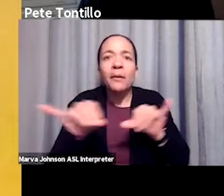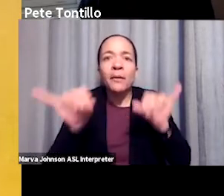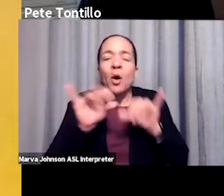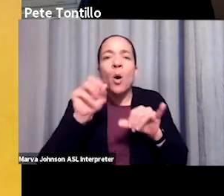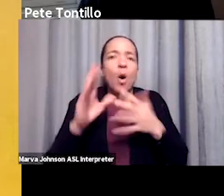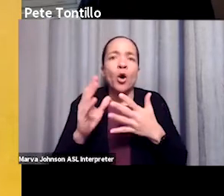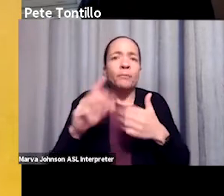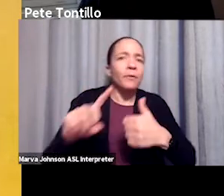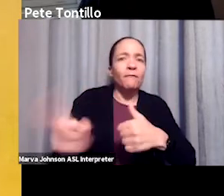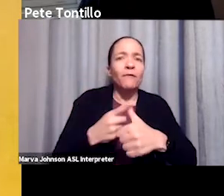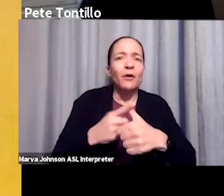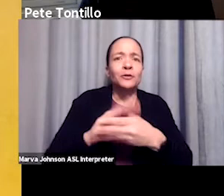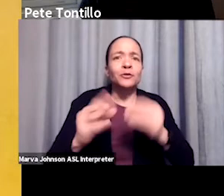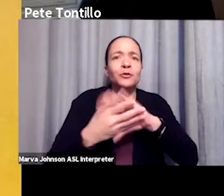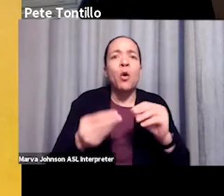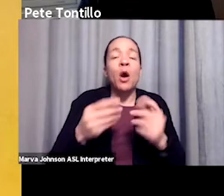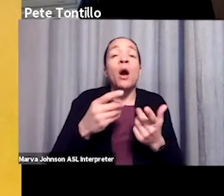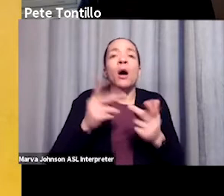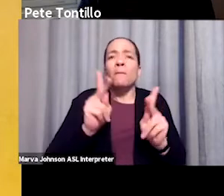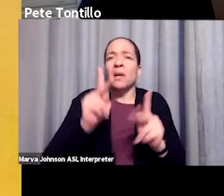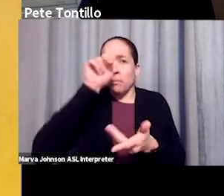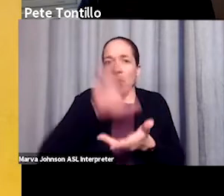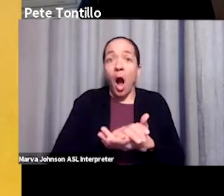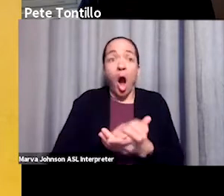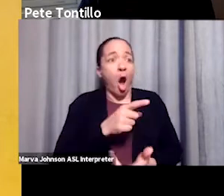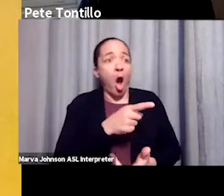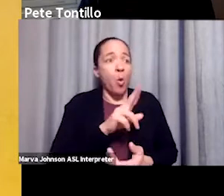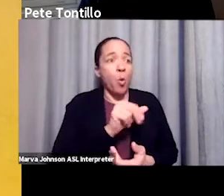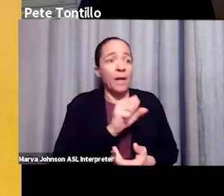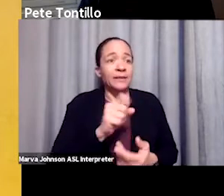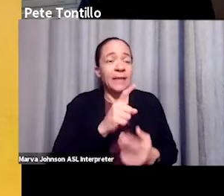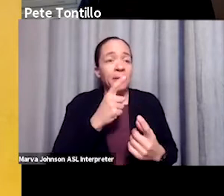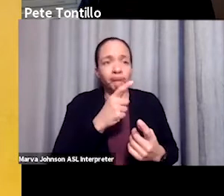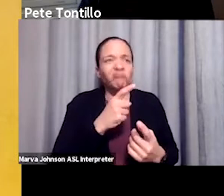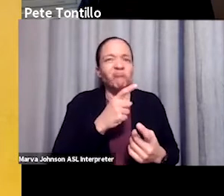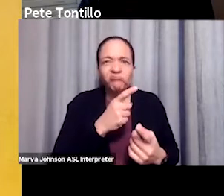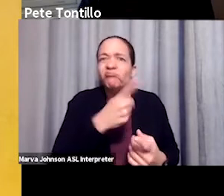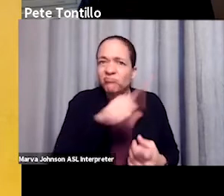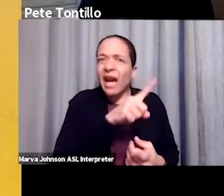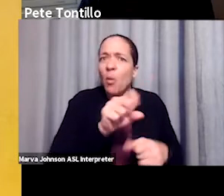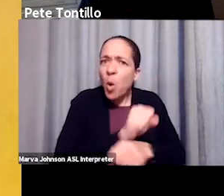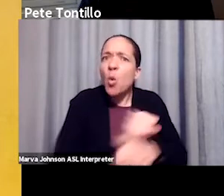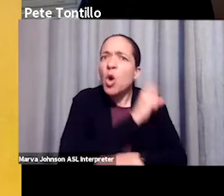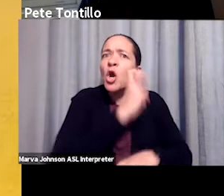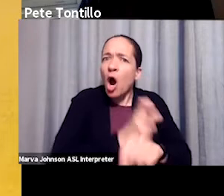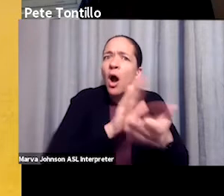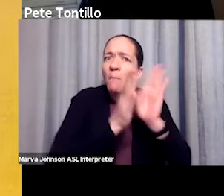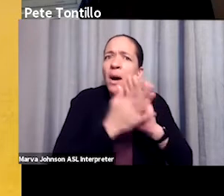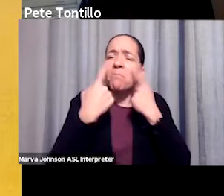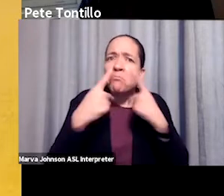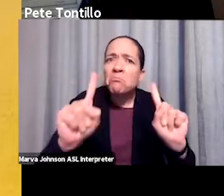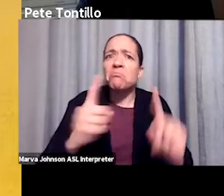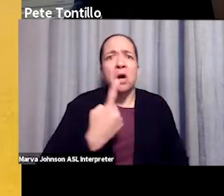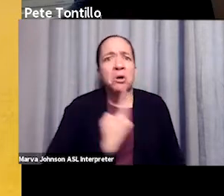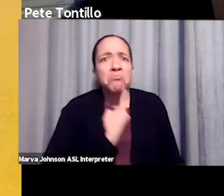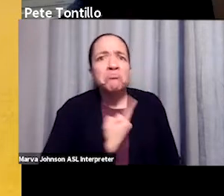America, people are more inclined to believe that that's how the country works, that individuals pull themselves up by their bootstraps, make their way through life alone, don't